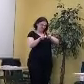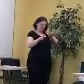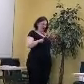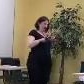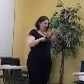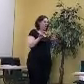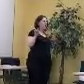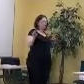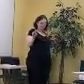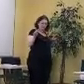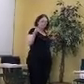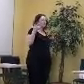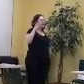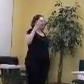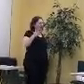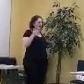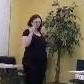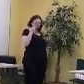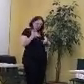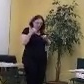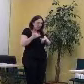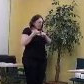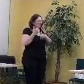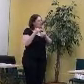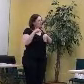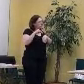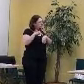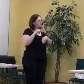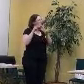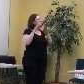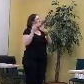at a convenient time, when they're happy and you're happy,